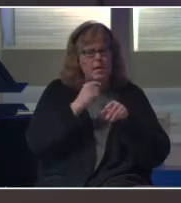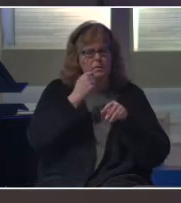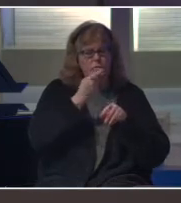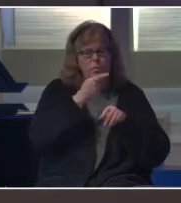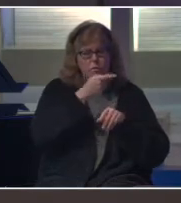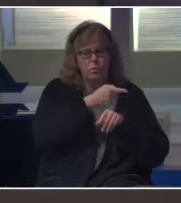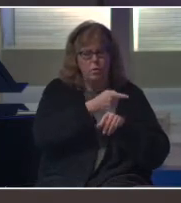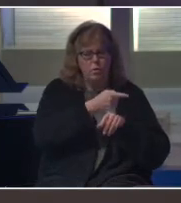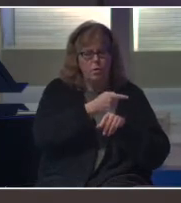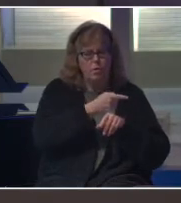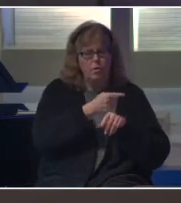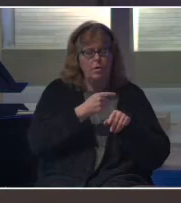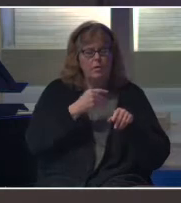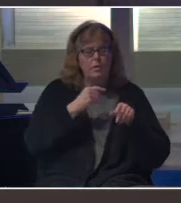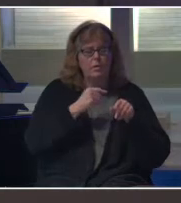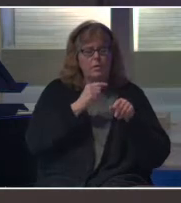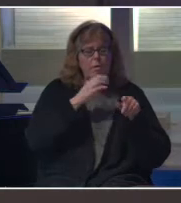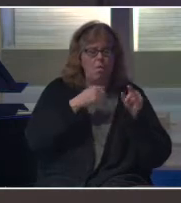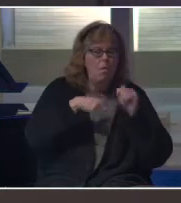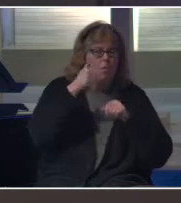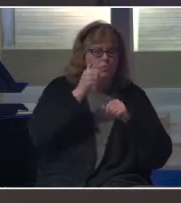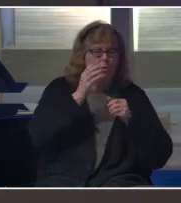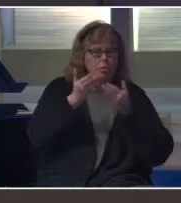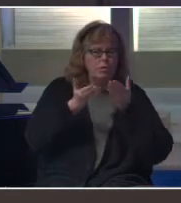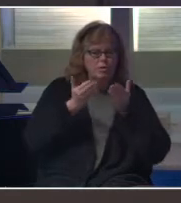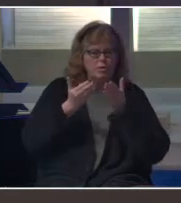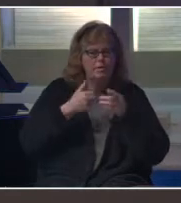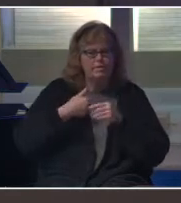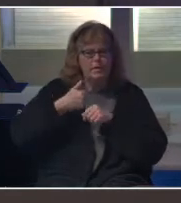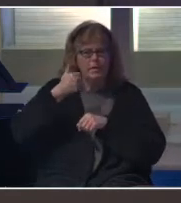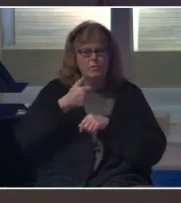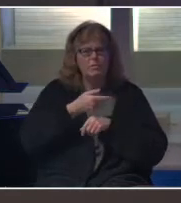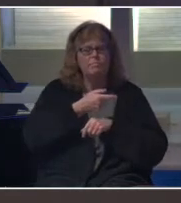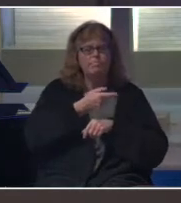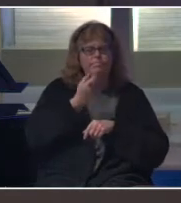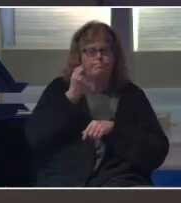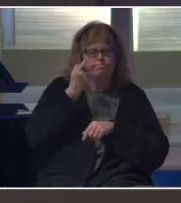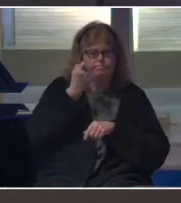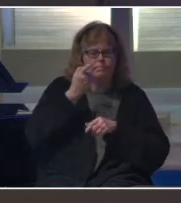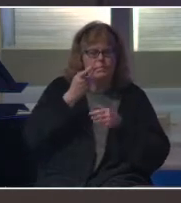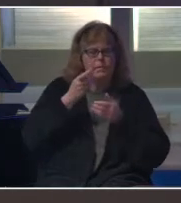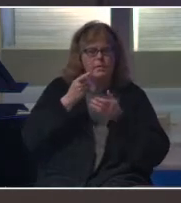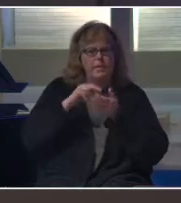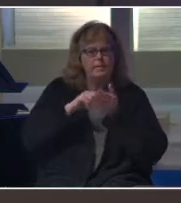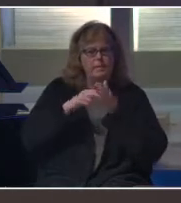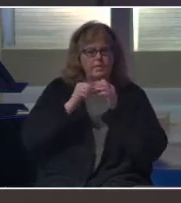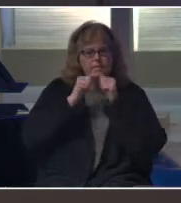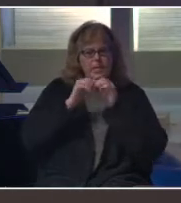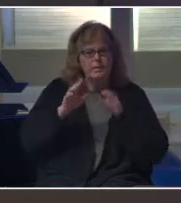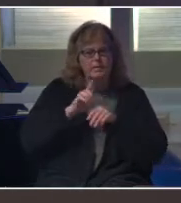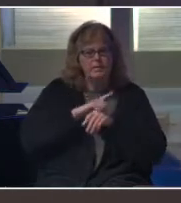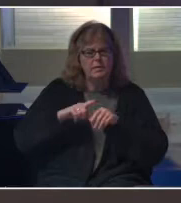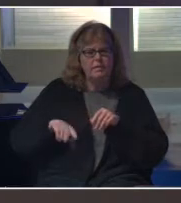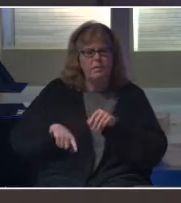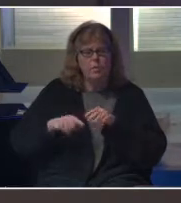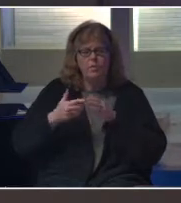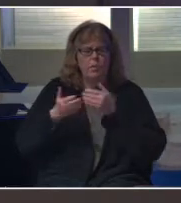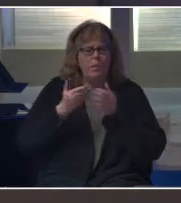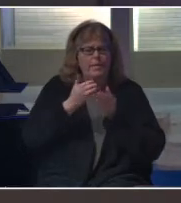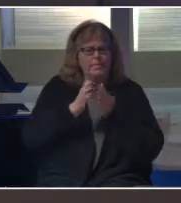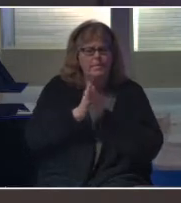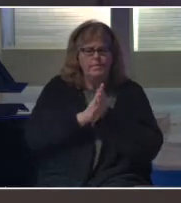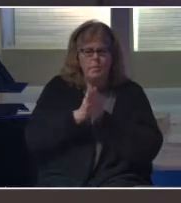firsthand that the older would serve the younger, and she understood that would be the blessings of the Lord. Well, whatever the